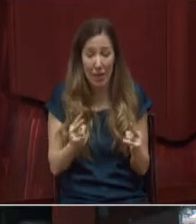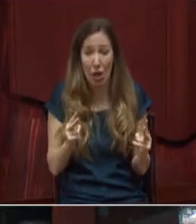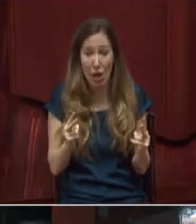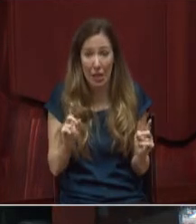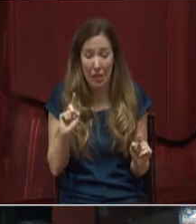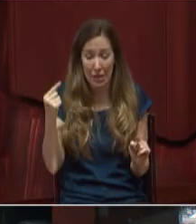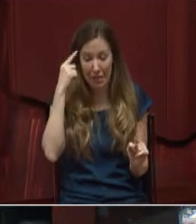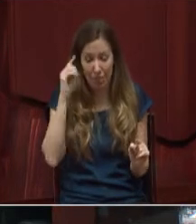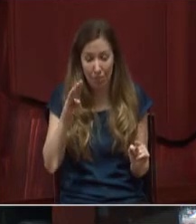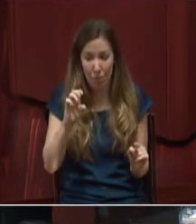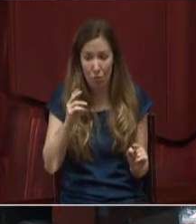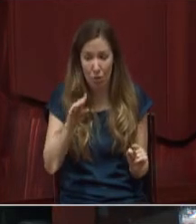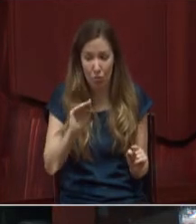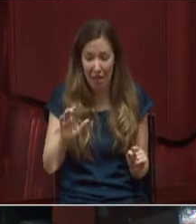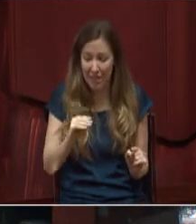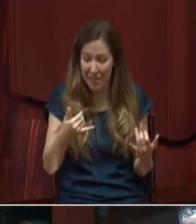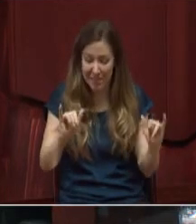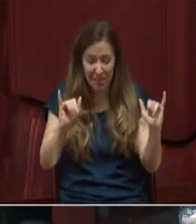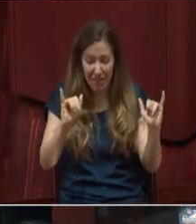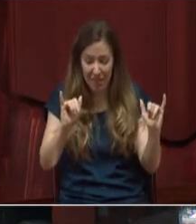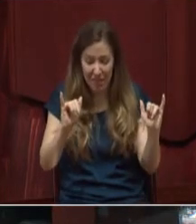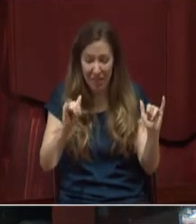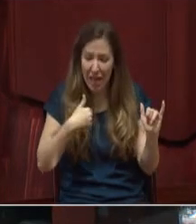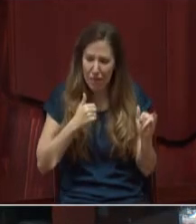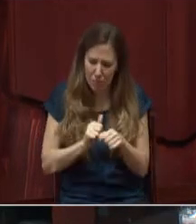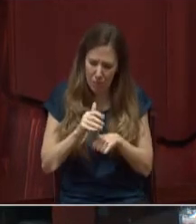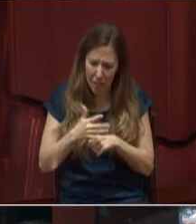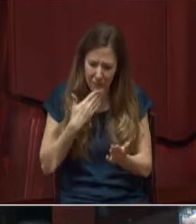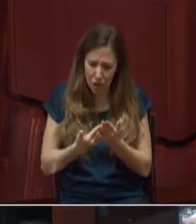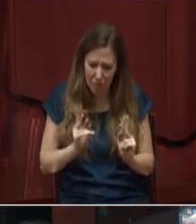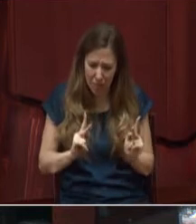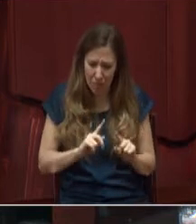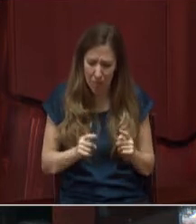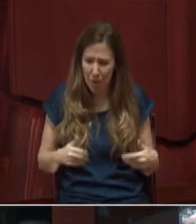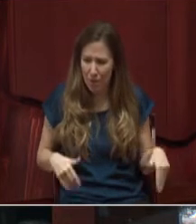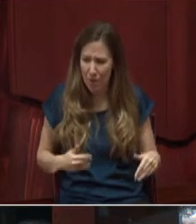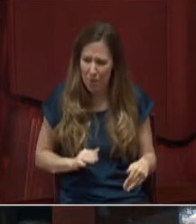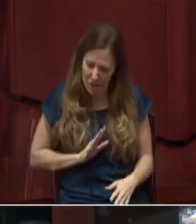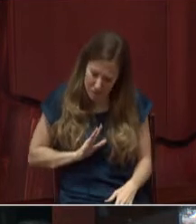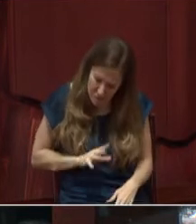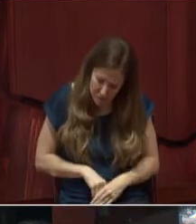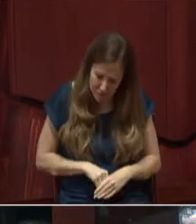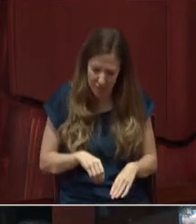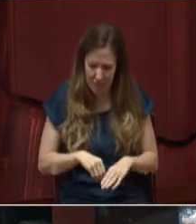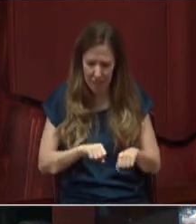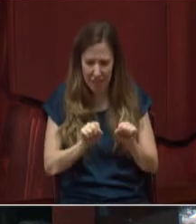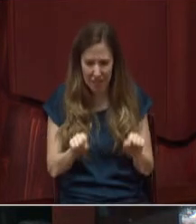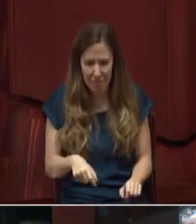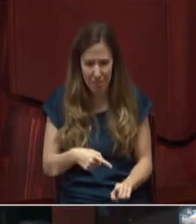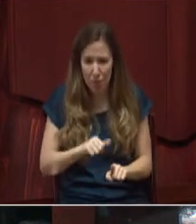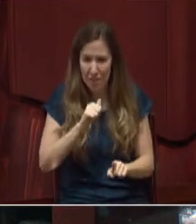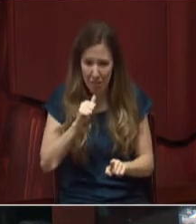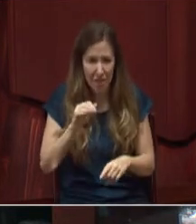and they still have plenty of good people, but they're embedded in a huge bureaucratic system. So it does not